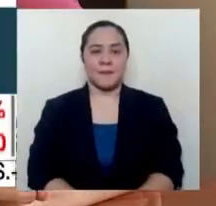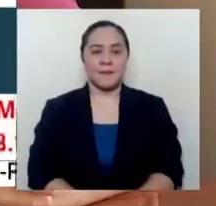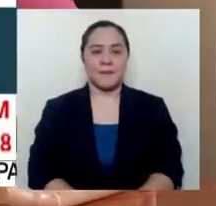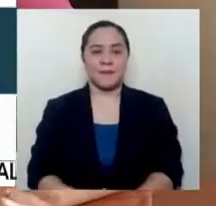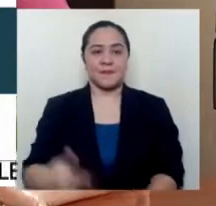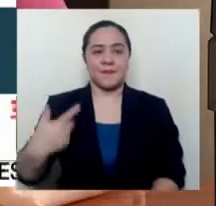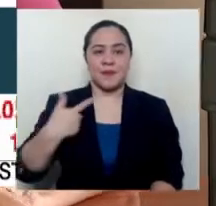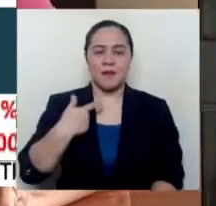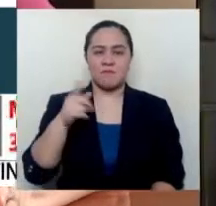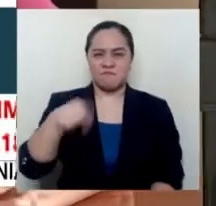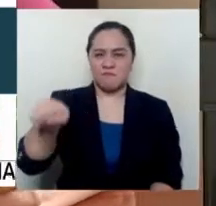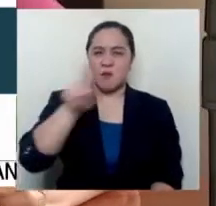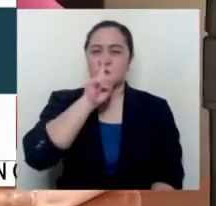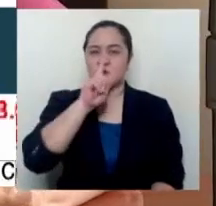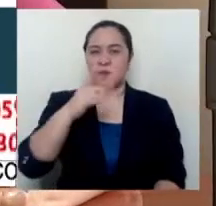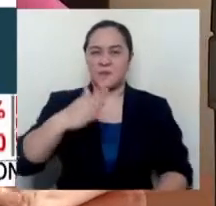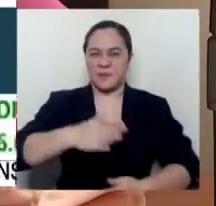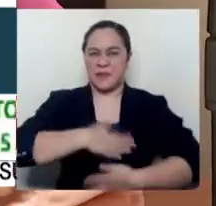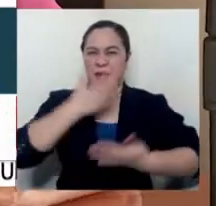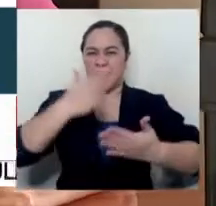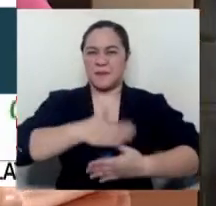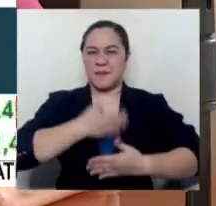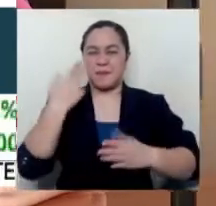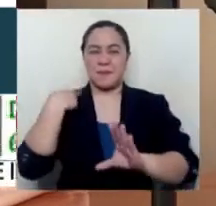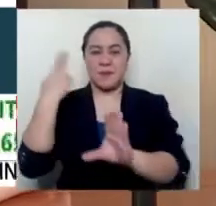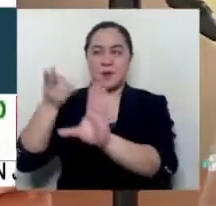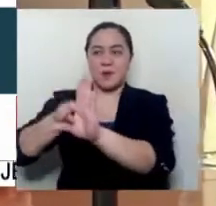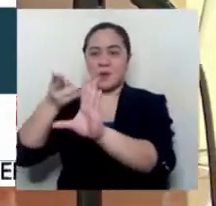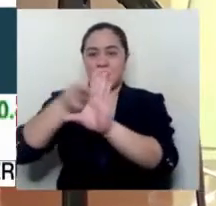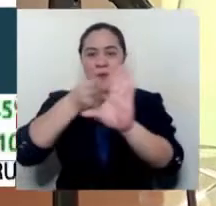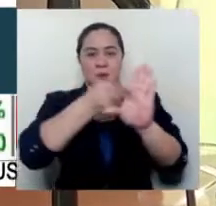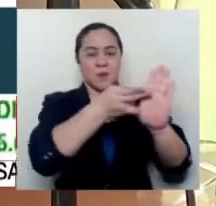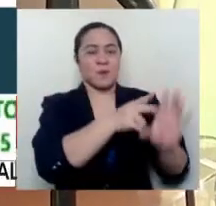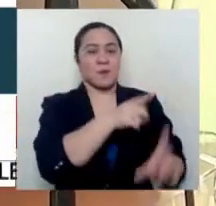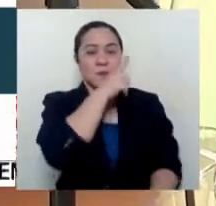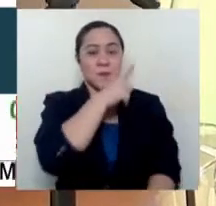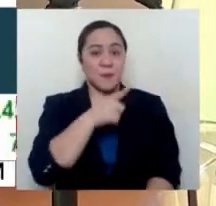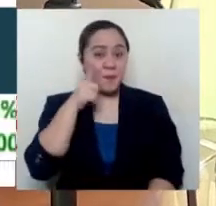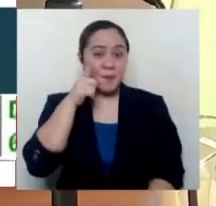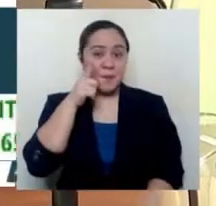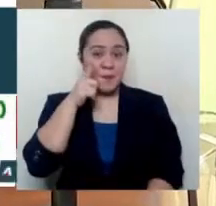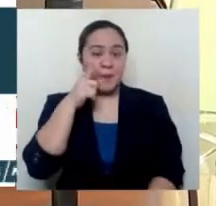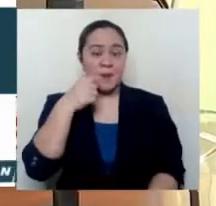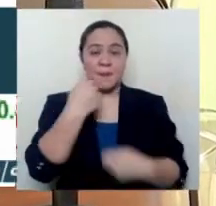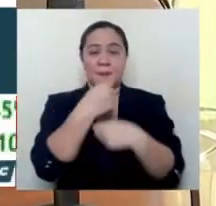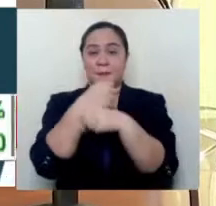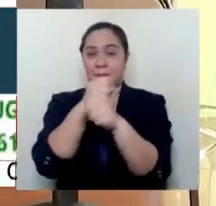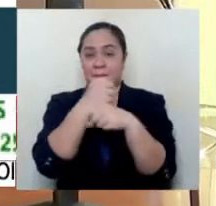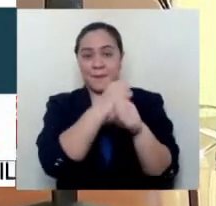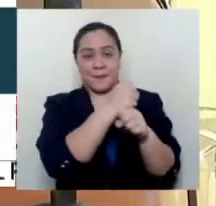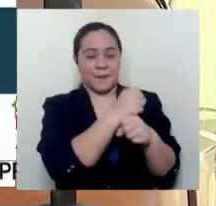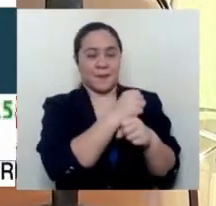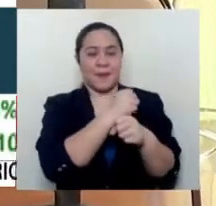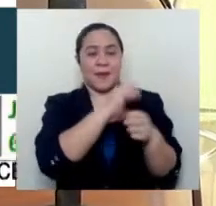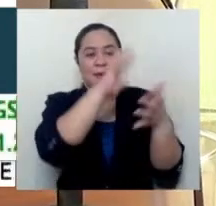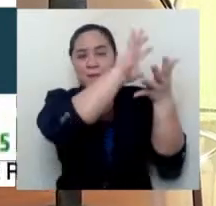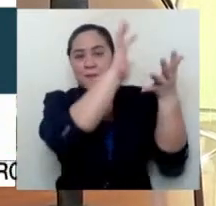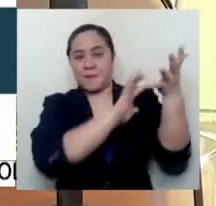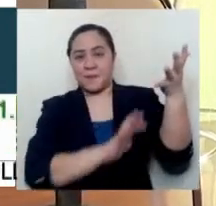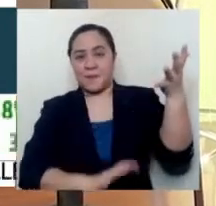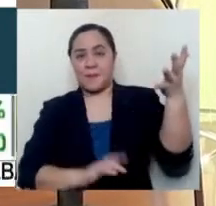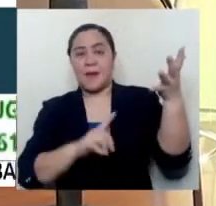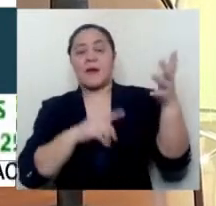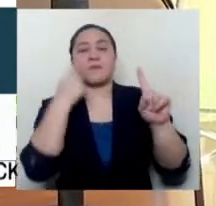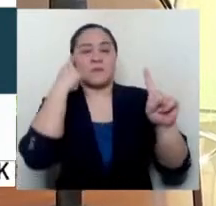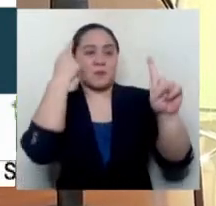happy to join VP Robredo in crafting a good health agenda. But we